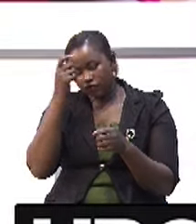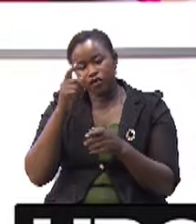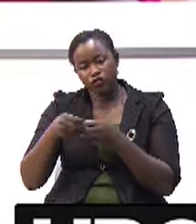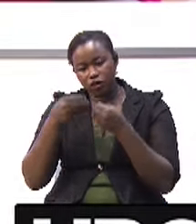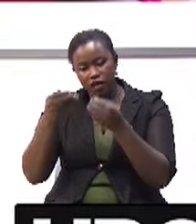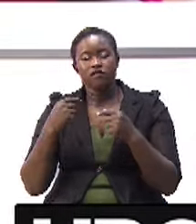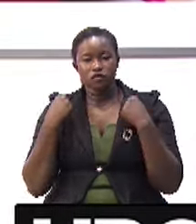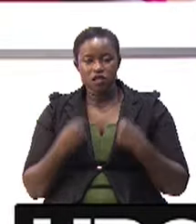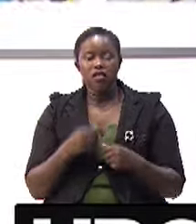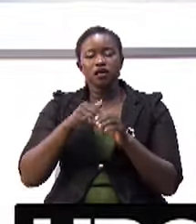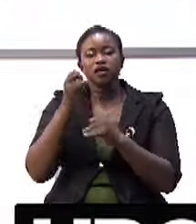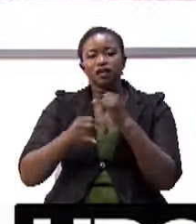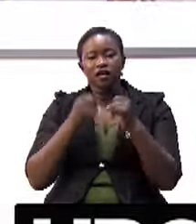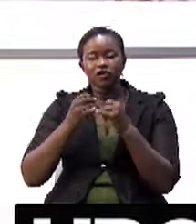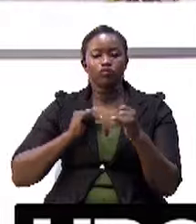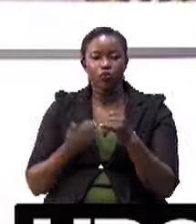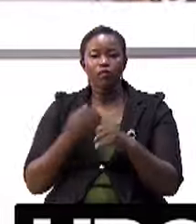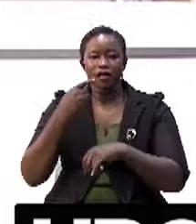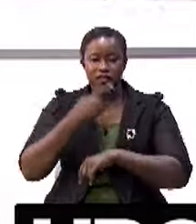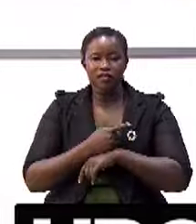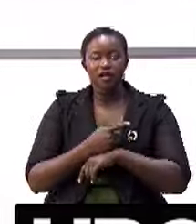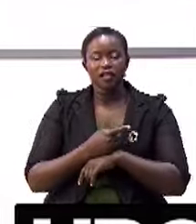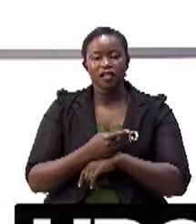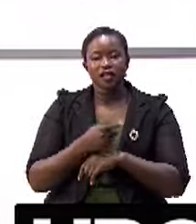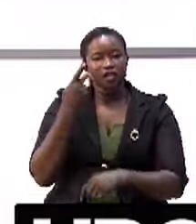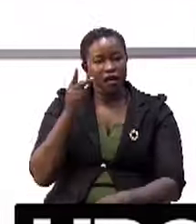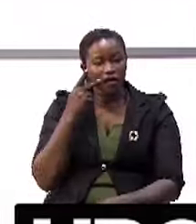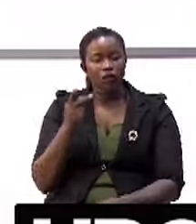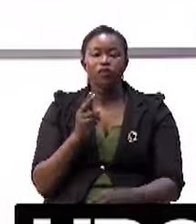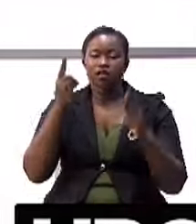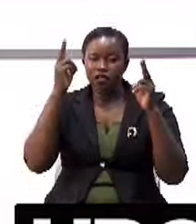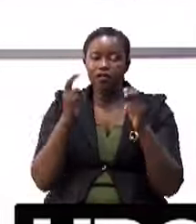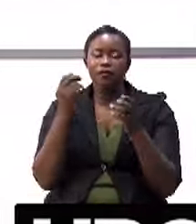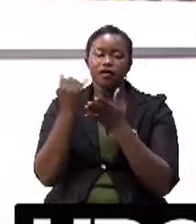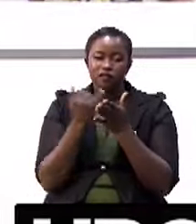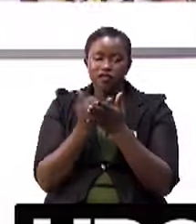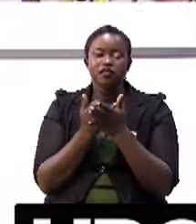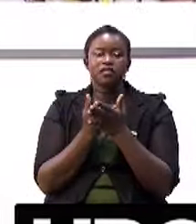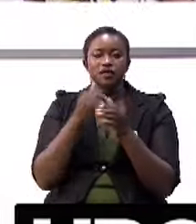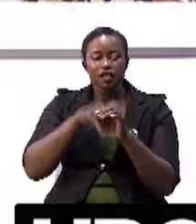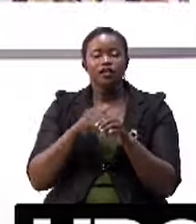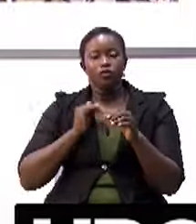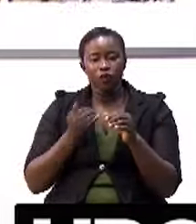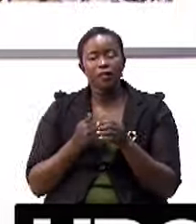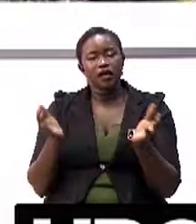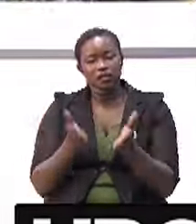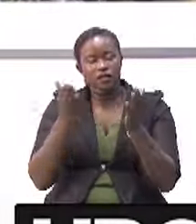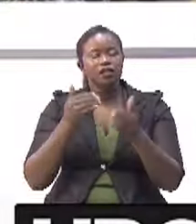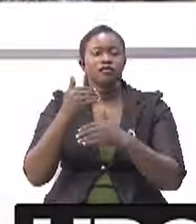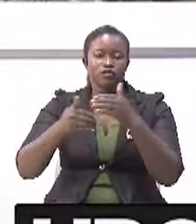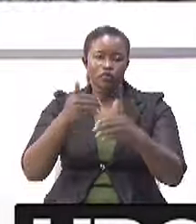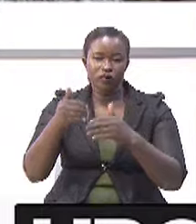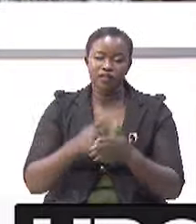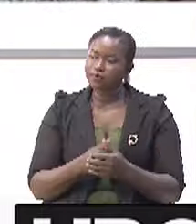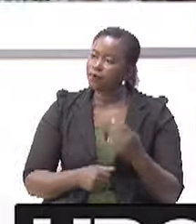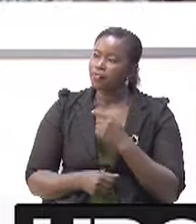during International Women's Day in Katakwi District with the theme, Invest in Women, Accelerate Progress. Very happy